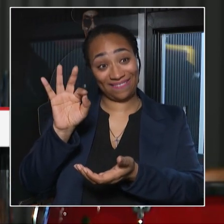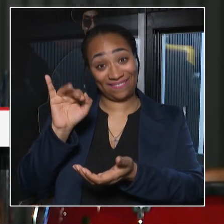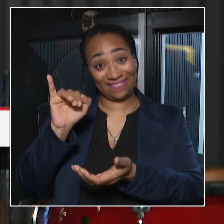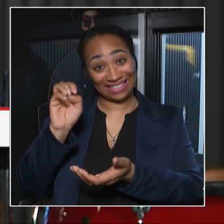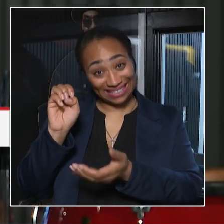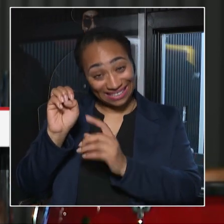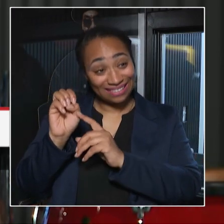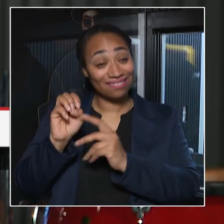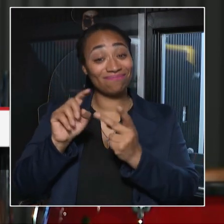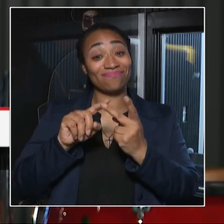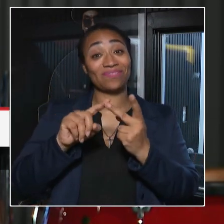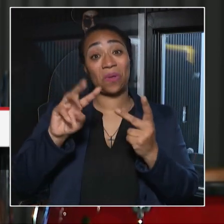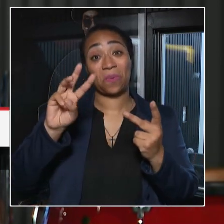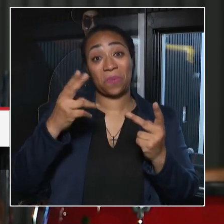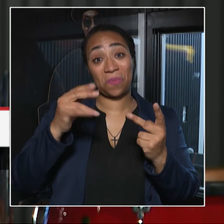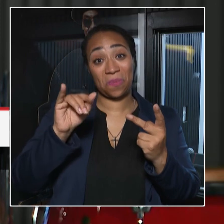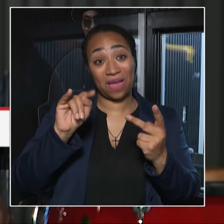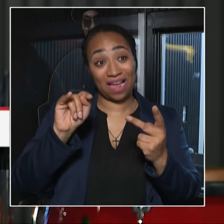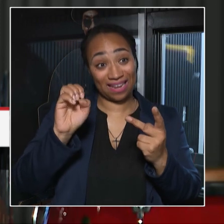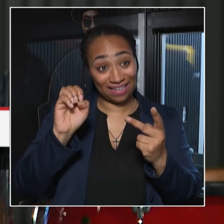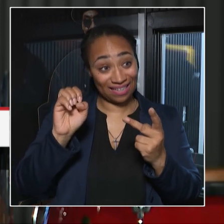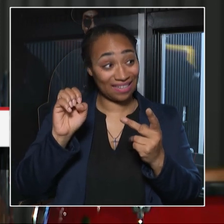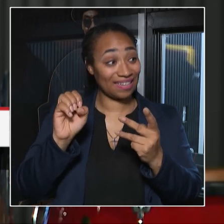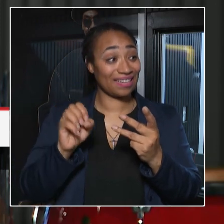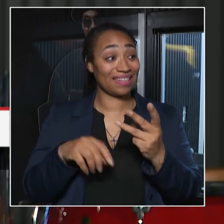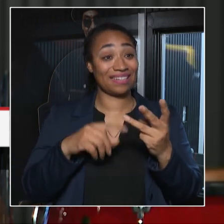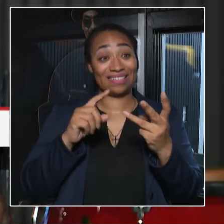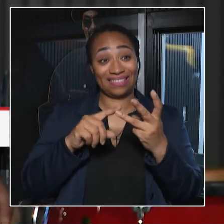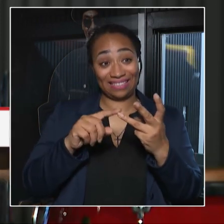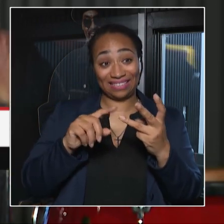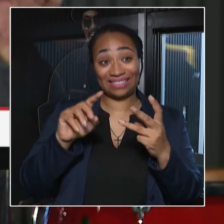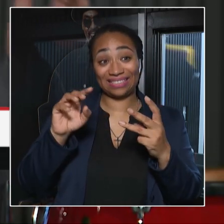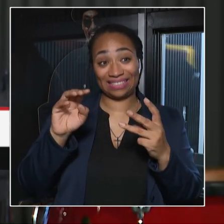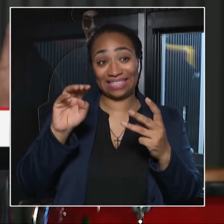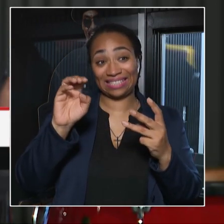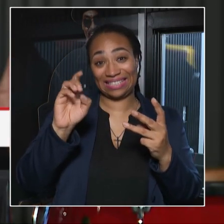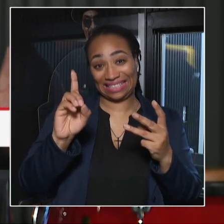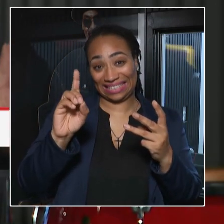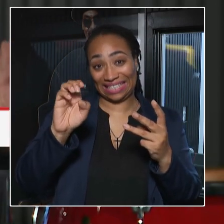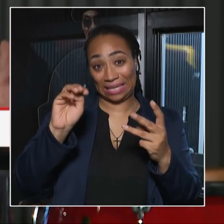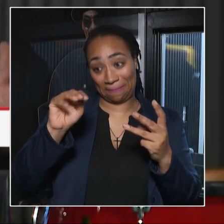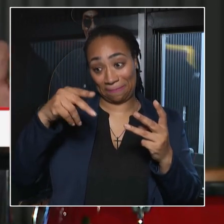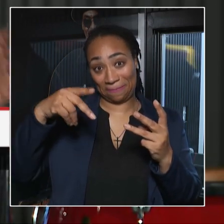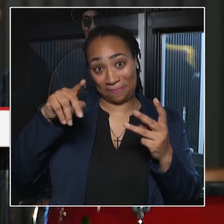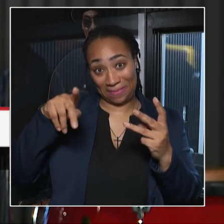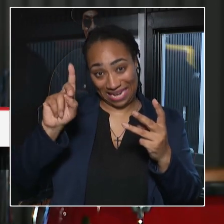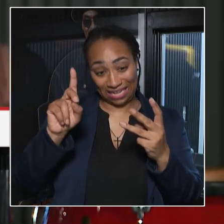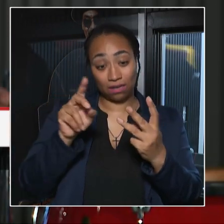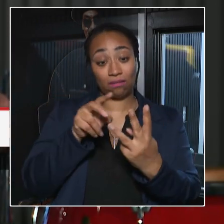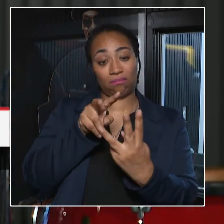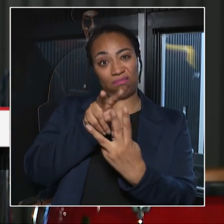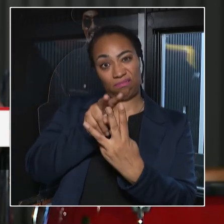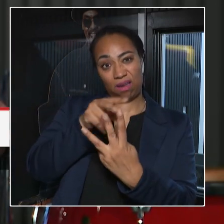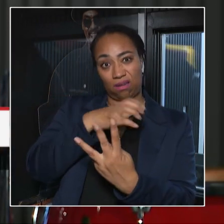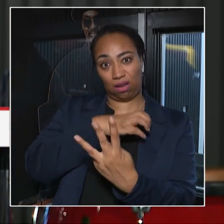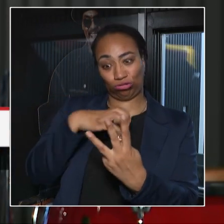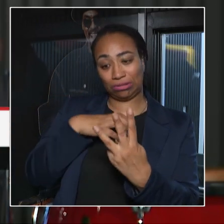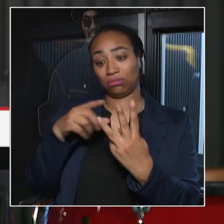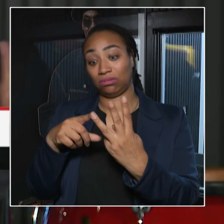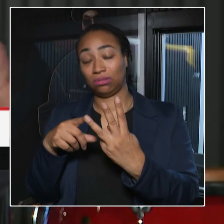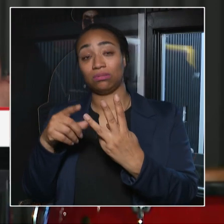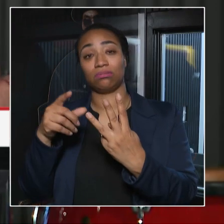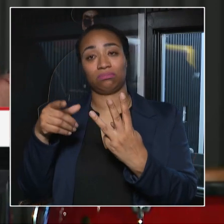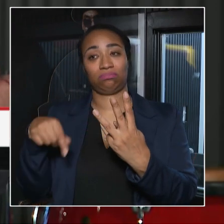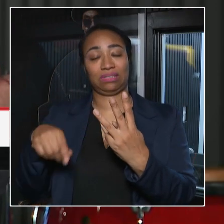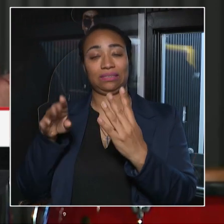Saban DeLay, they helped us get across the finish line. I mean, it was right before COVID came. And if we didn't get it done that week, it wasn't